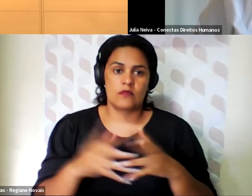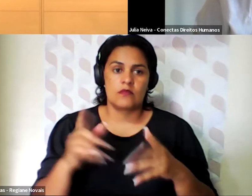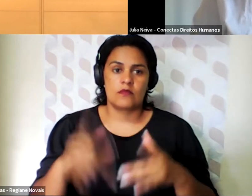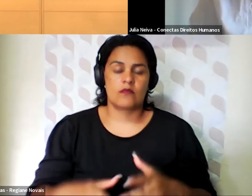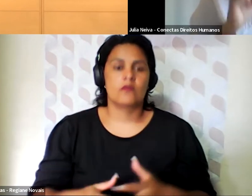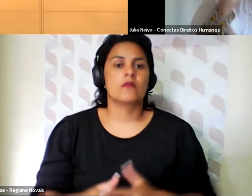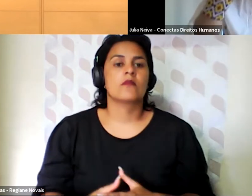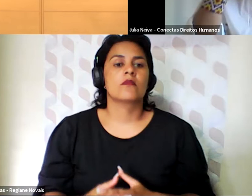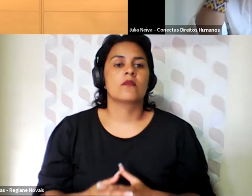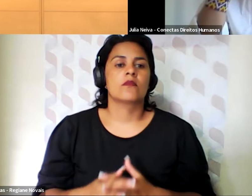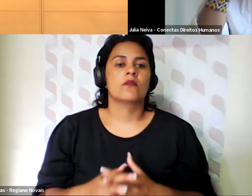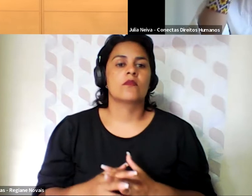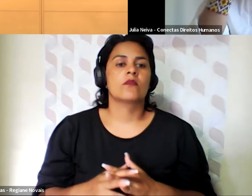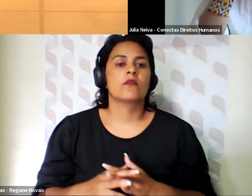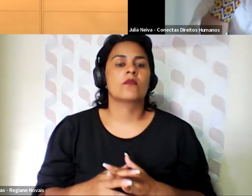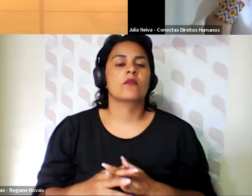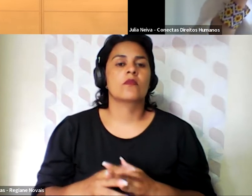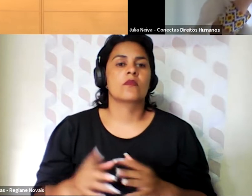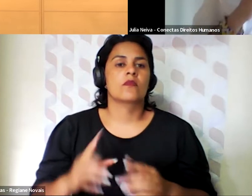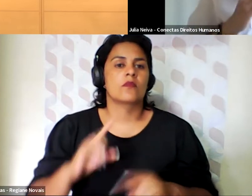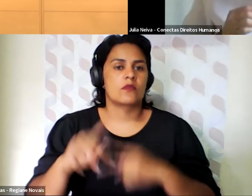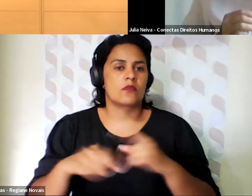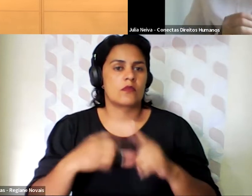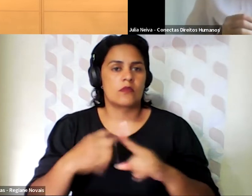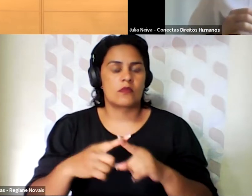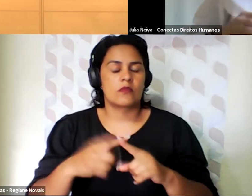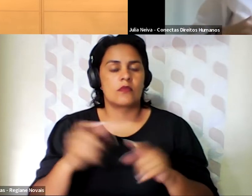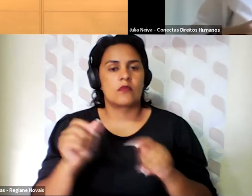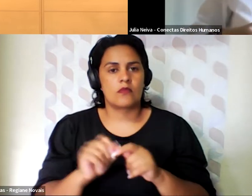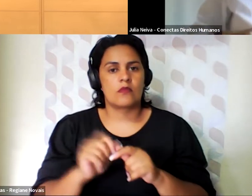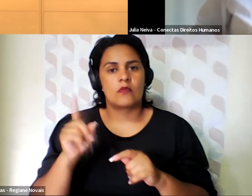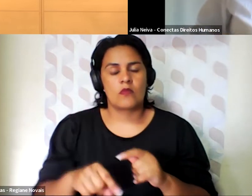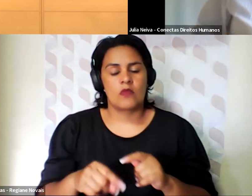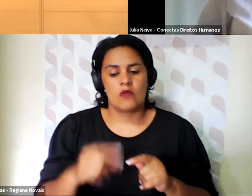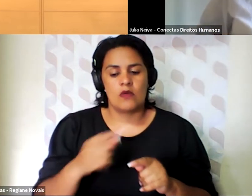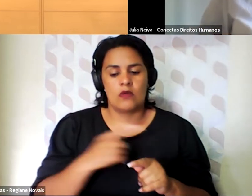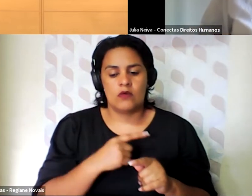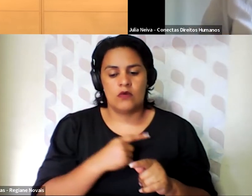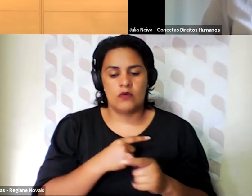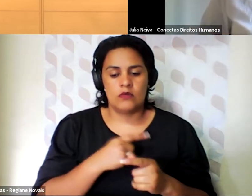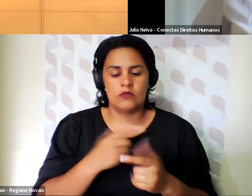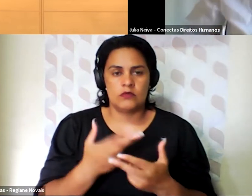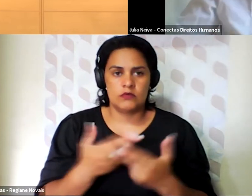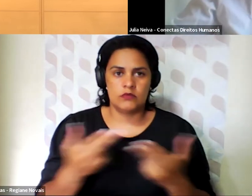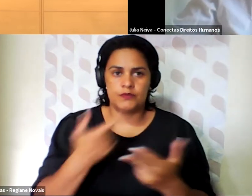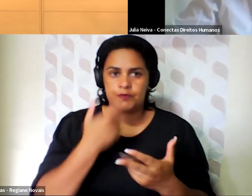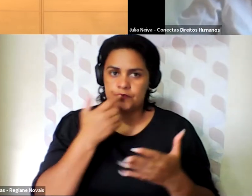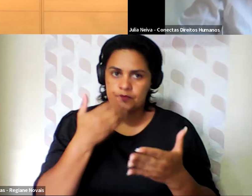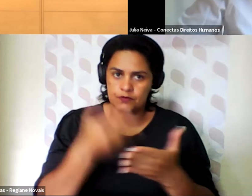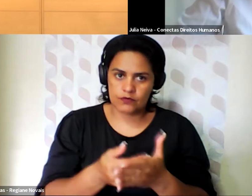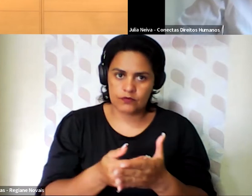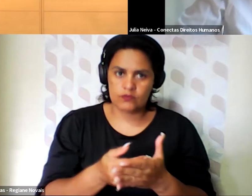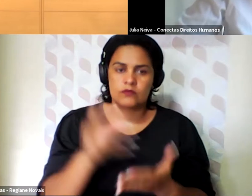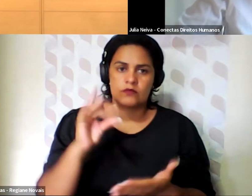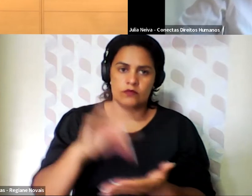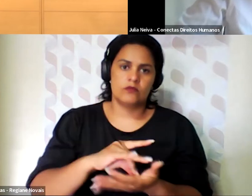work has been done there. We have a clear map of what is the situation, what has to be done. In the environmental area,